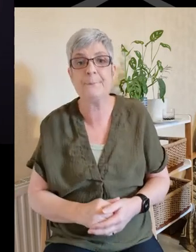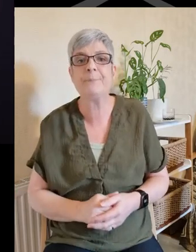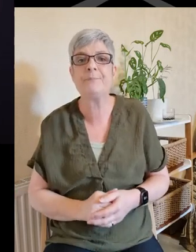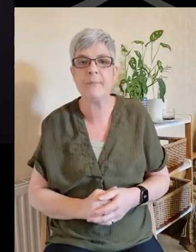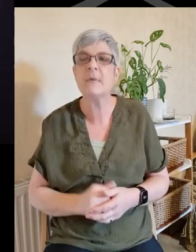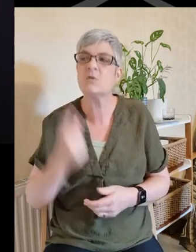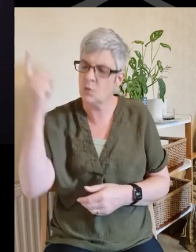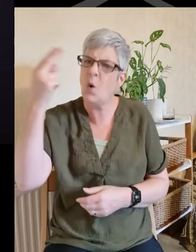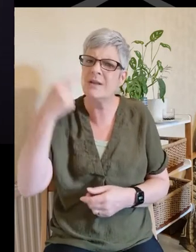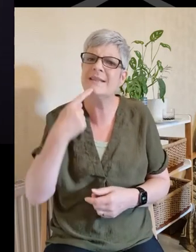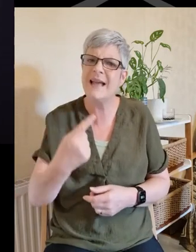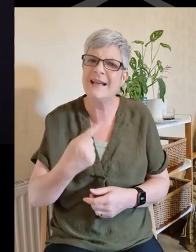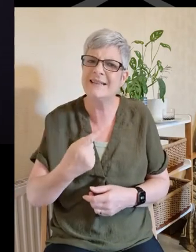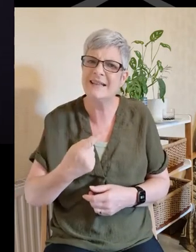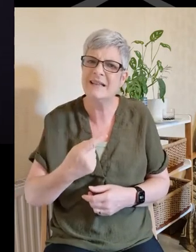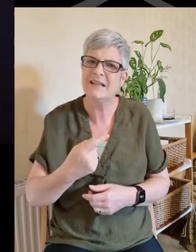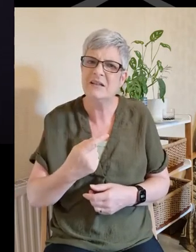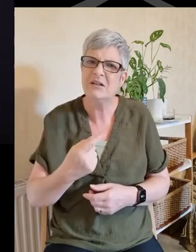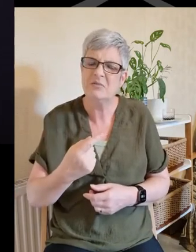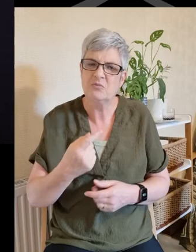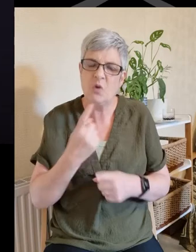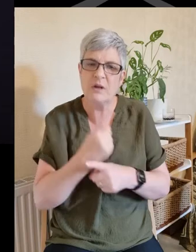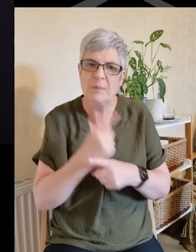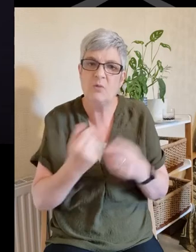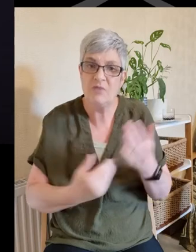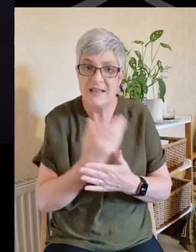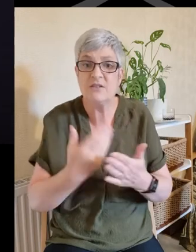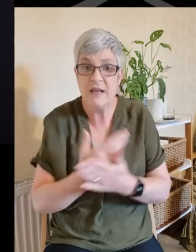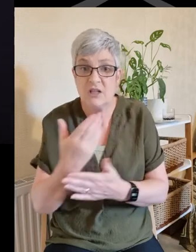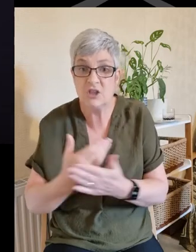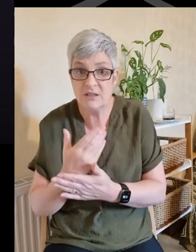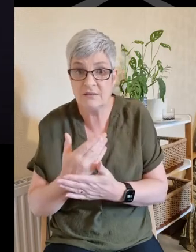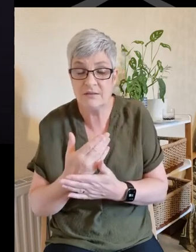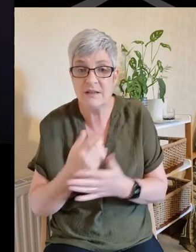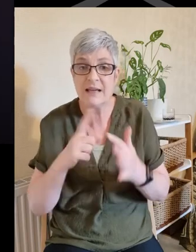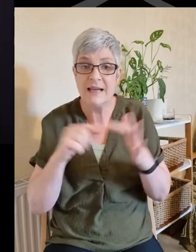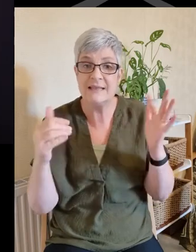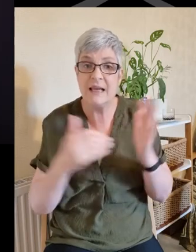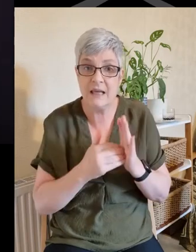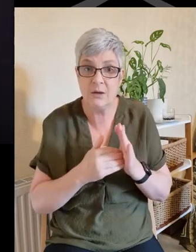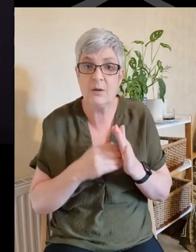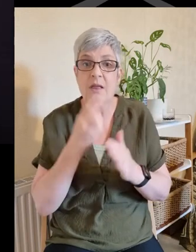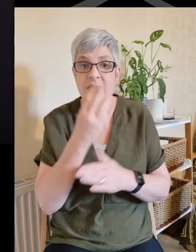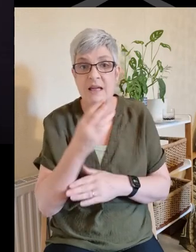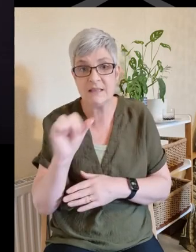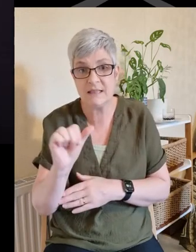God said, referring to the restoration, Ezekiel 36, verse